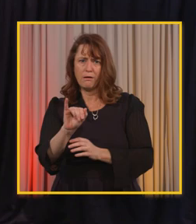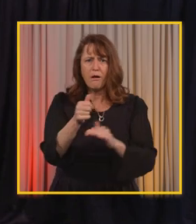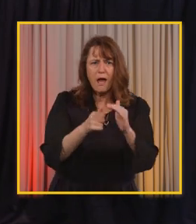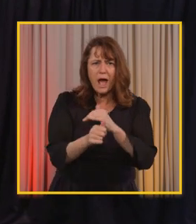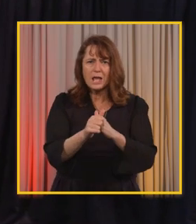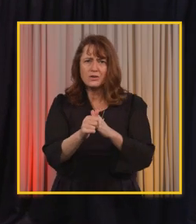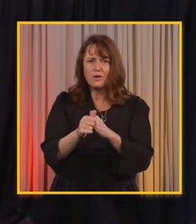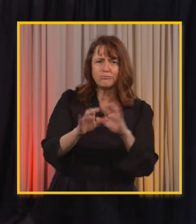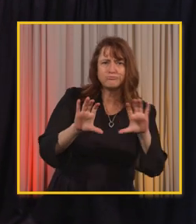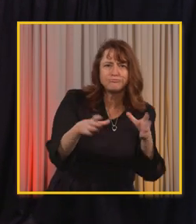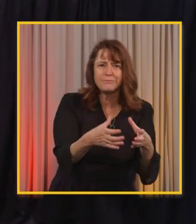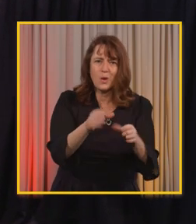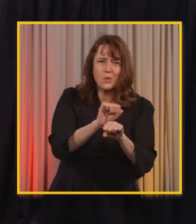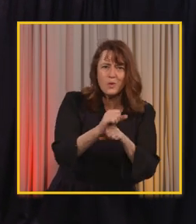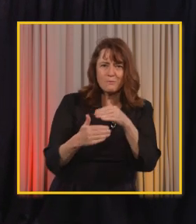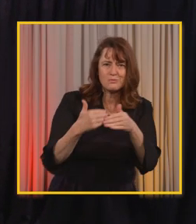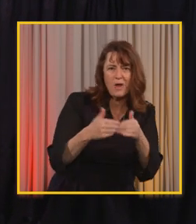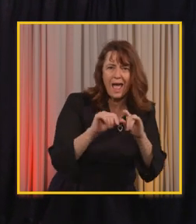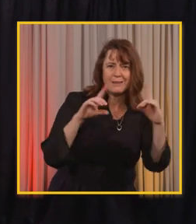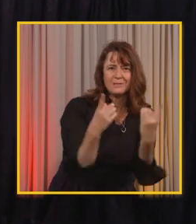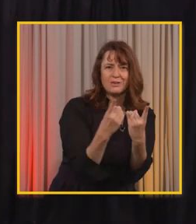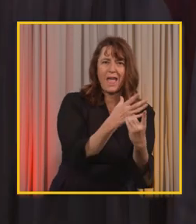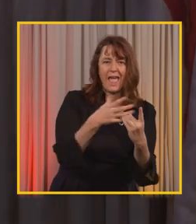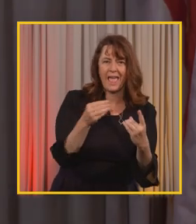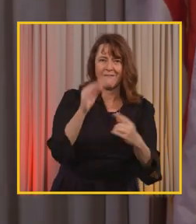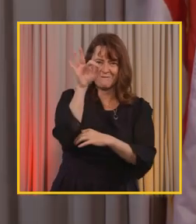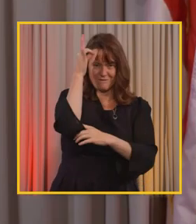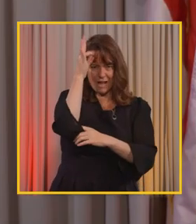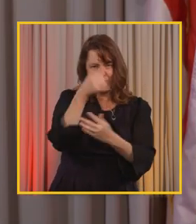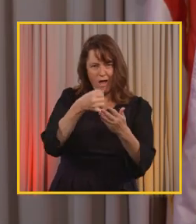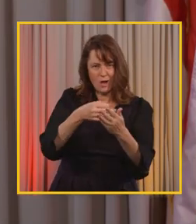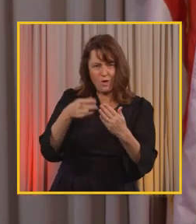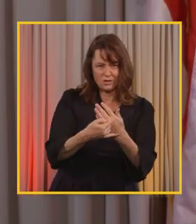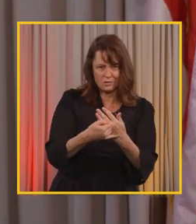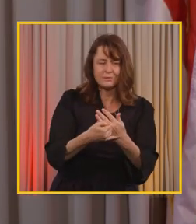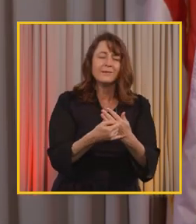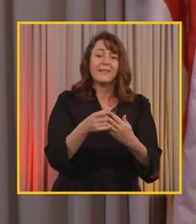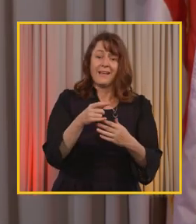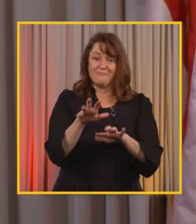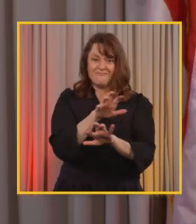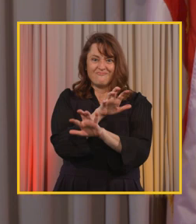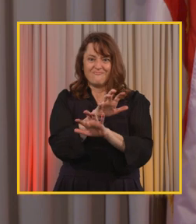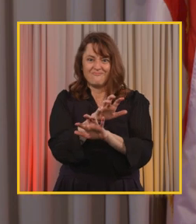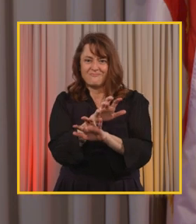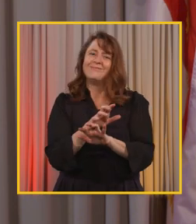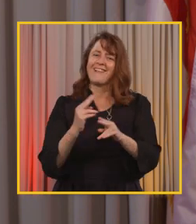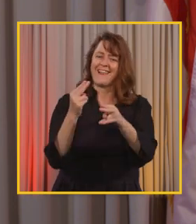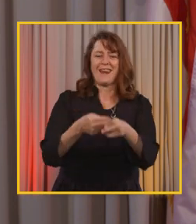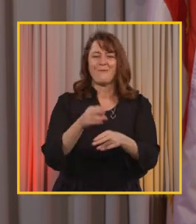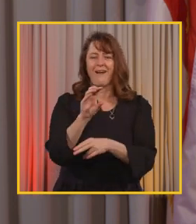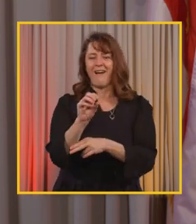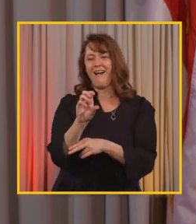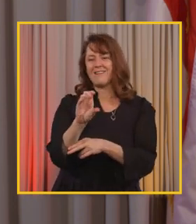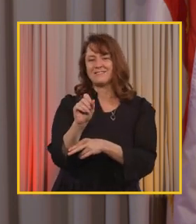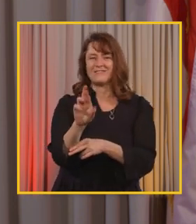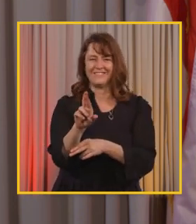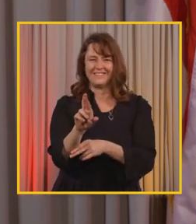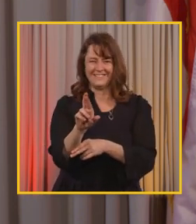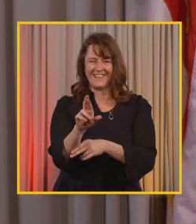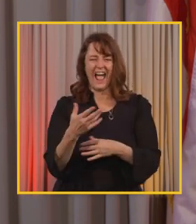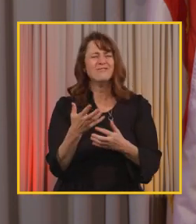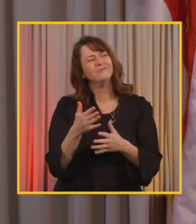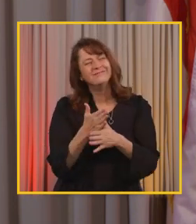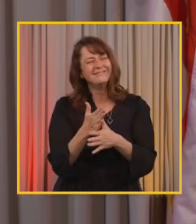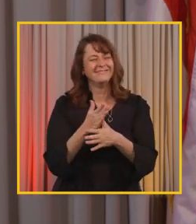share this piece of history with all of you because today, you have become a part of Hartnell College history as its